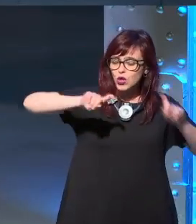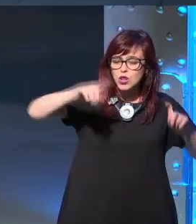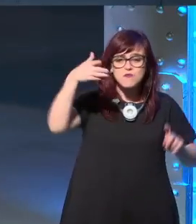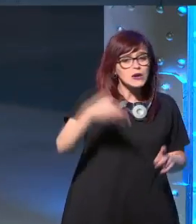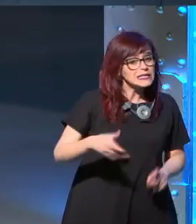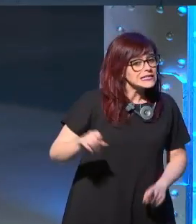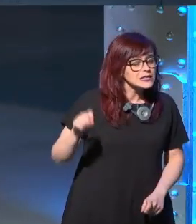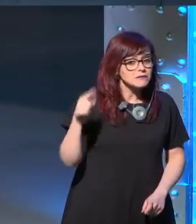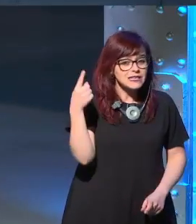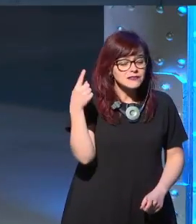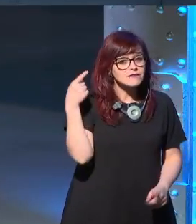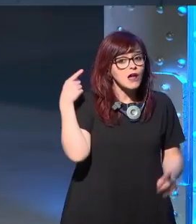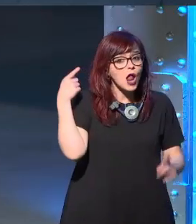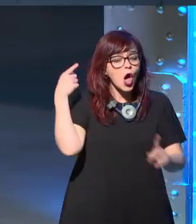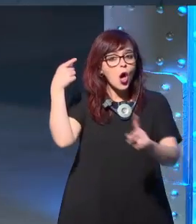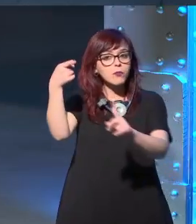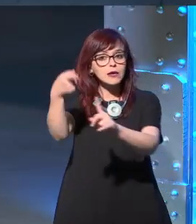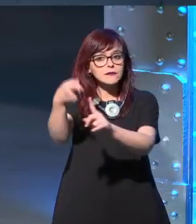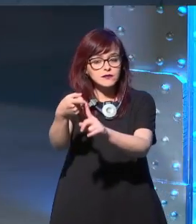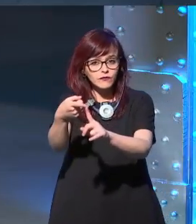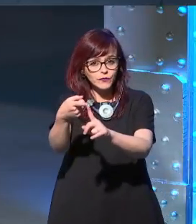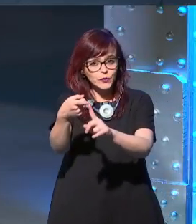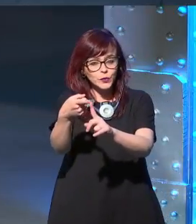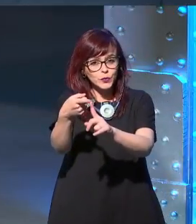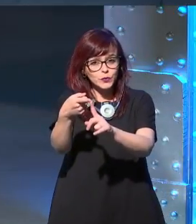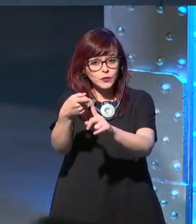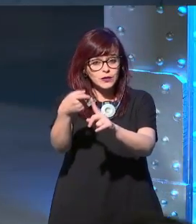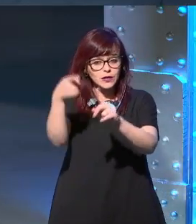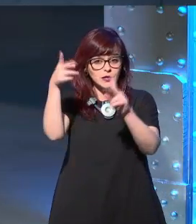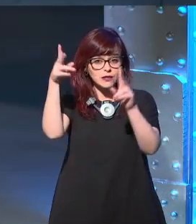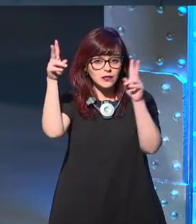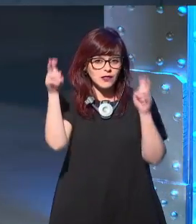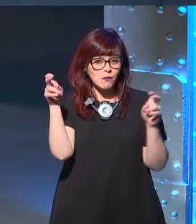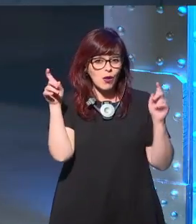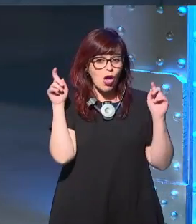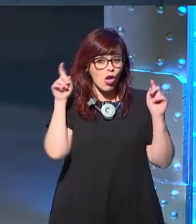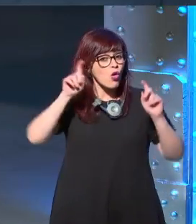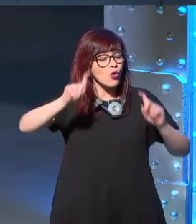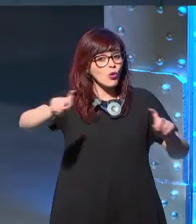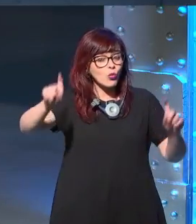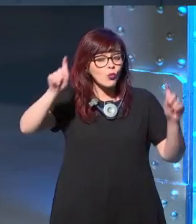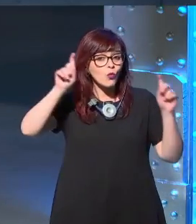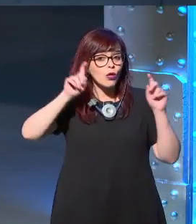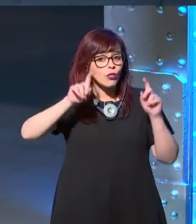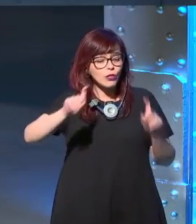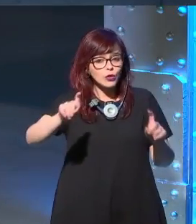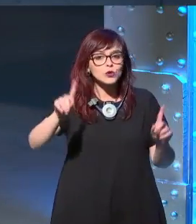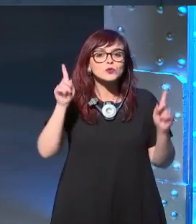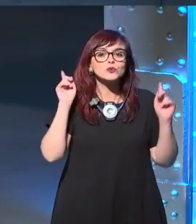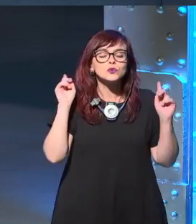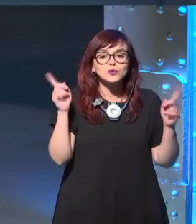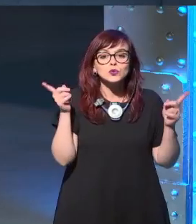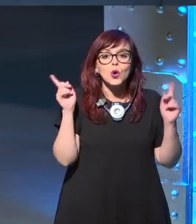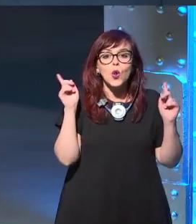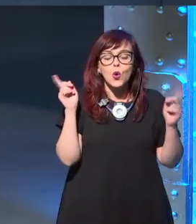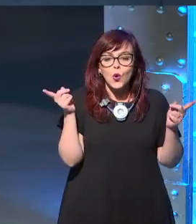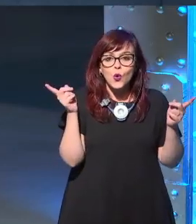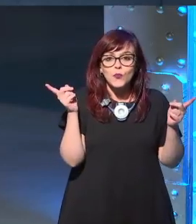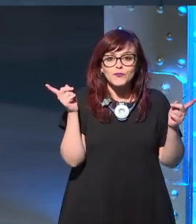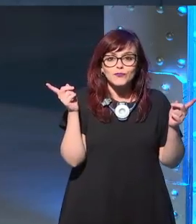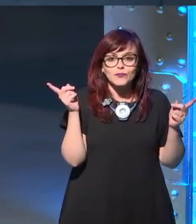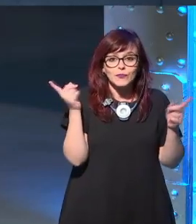the goal of education should not be to give children the facts,